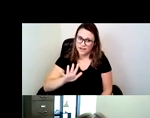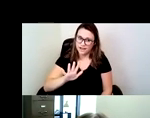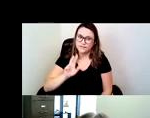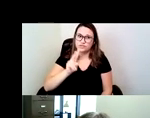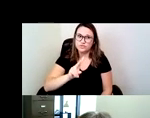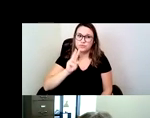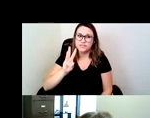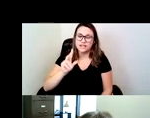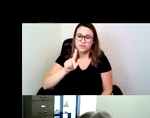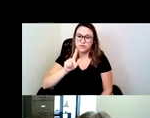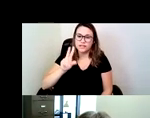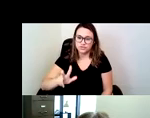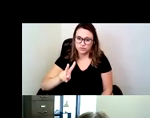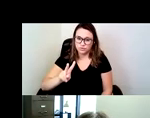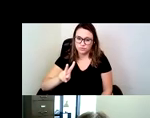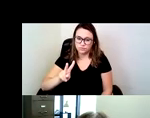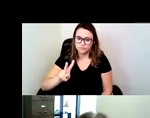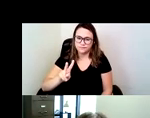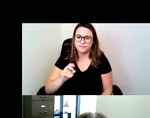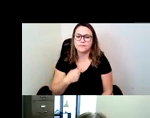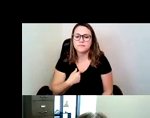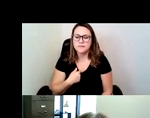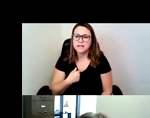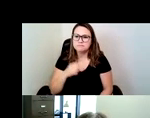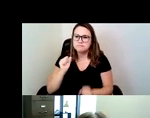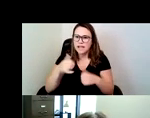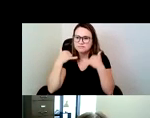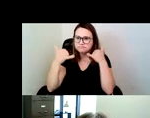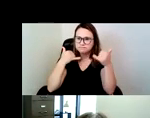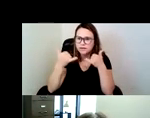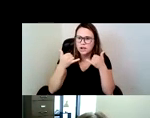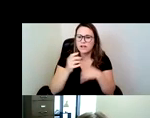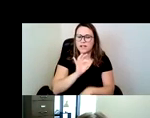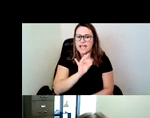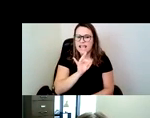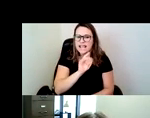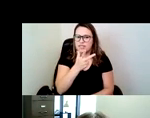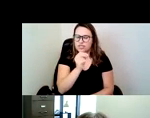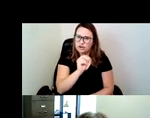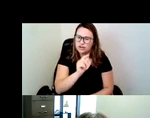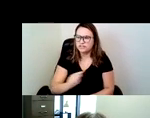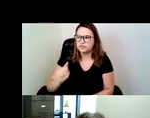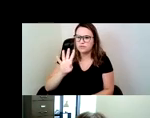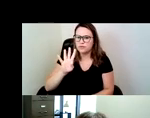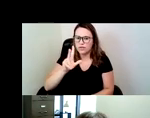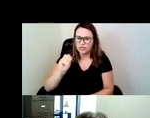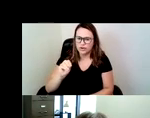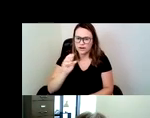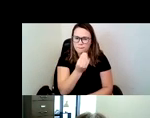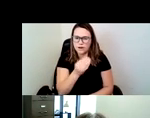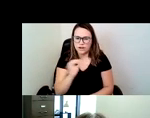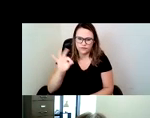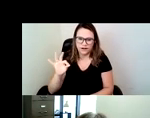315-435-2362, is staffed from 8:30 to 4:30, Monday through Friday. Our staff will